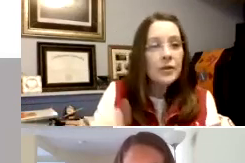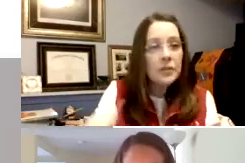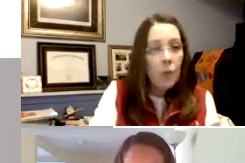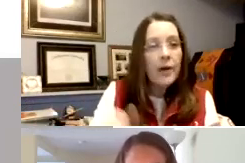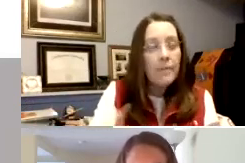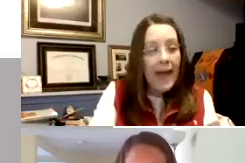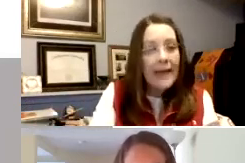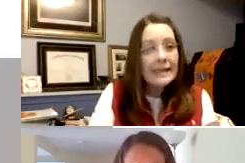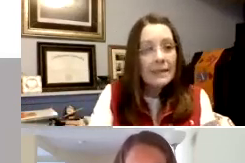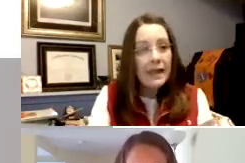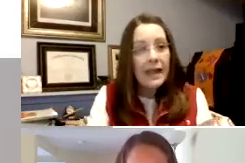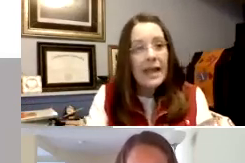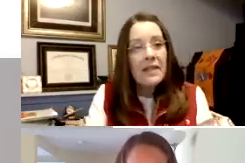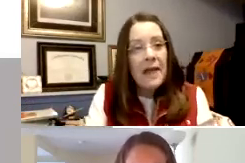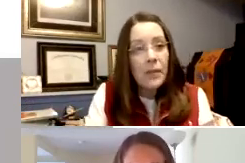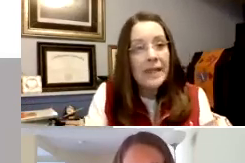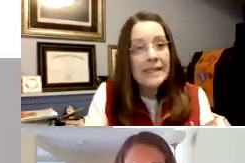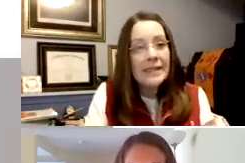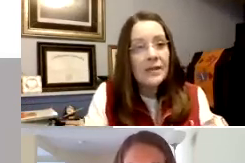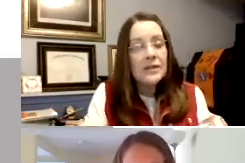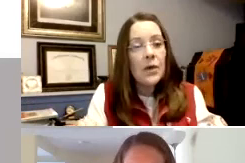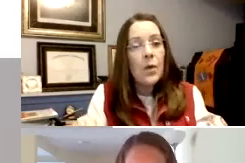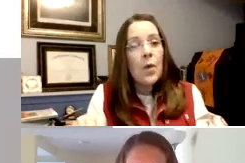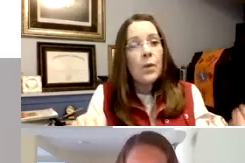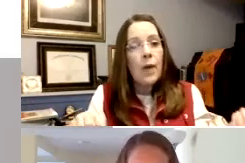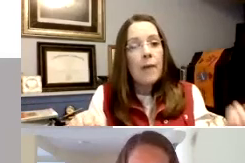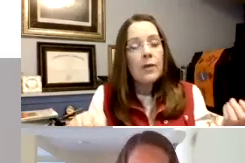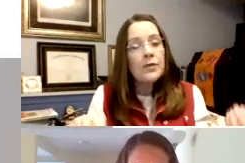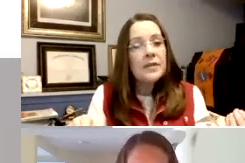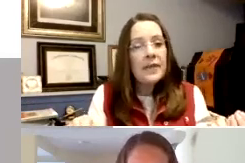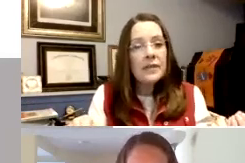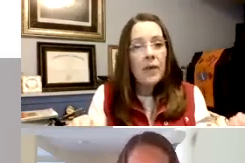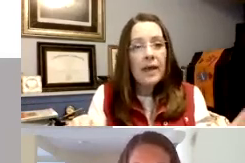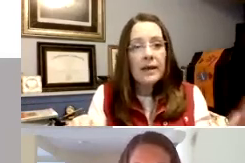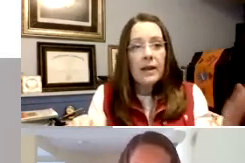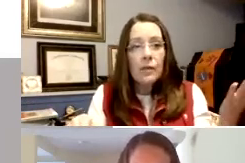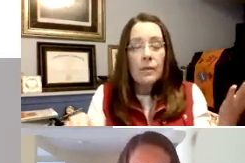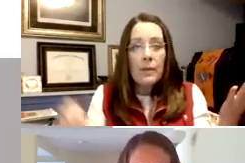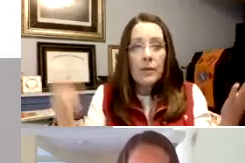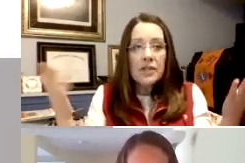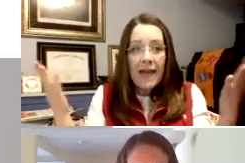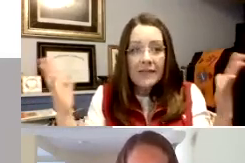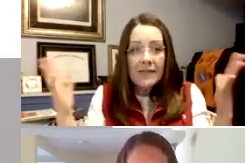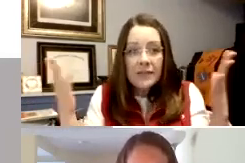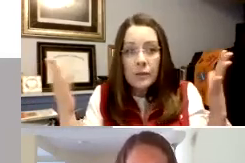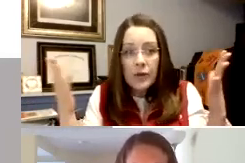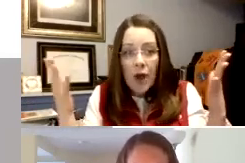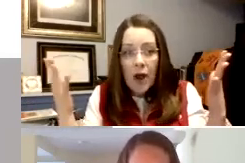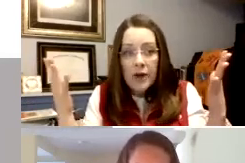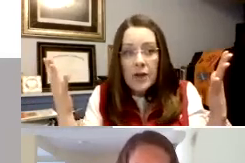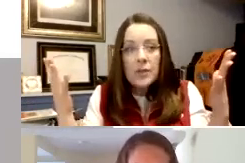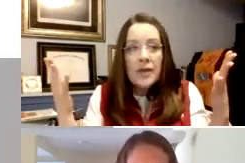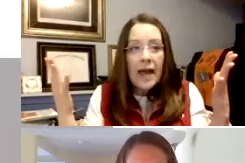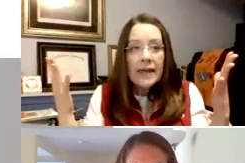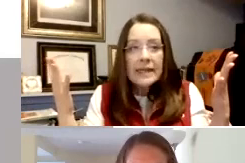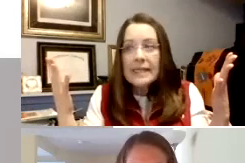or swat or bat at something, that's when we consider this. So our students in phase 1, remember, just have this visual regard.